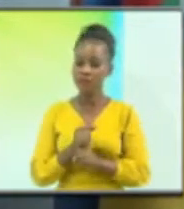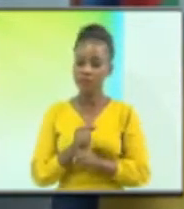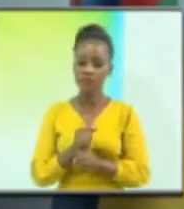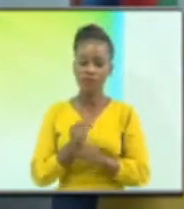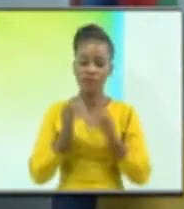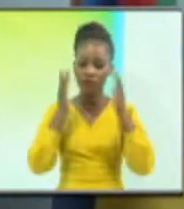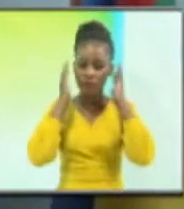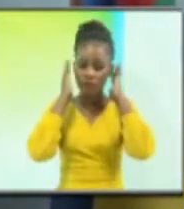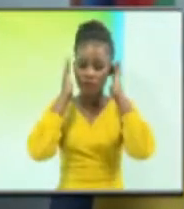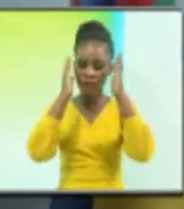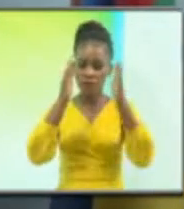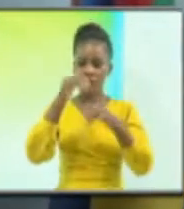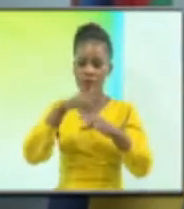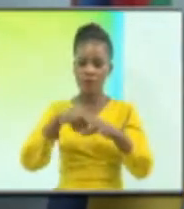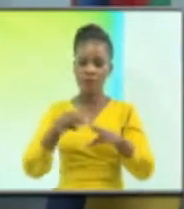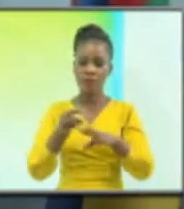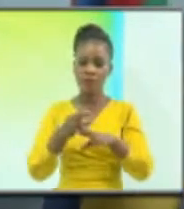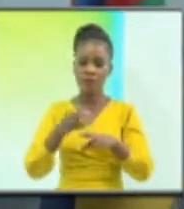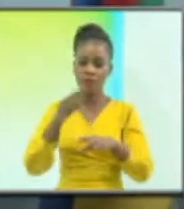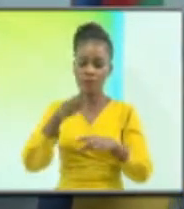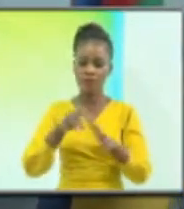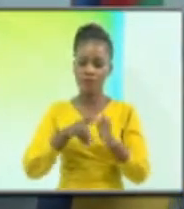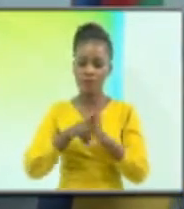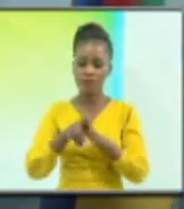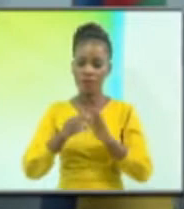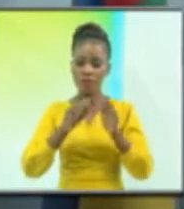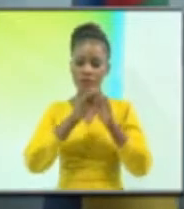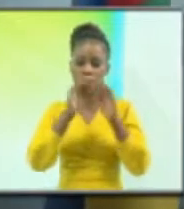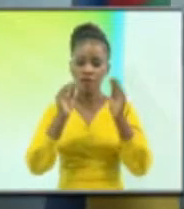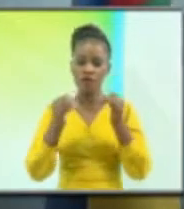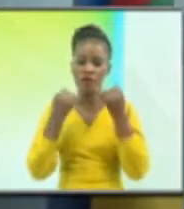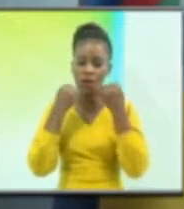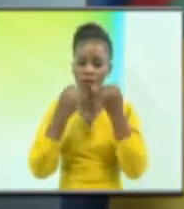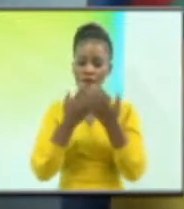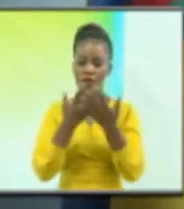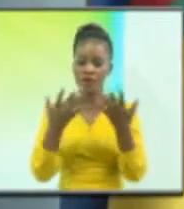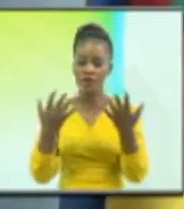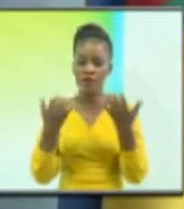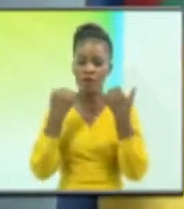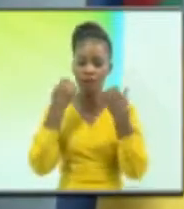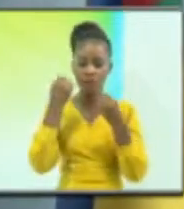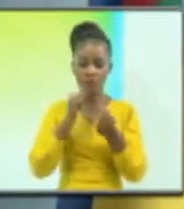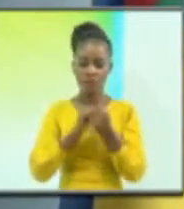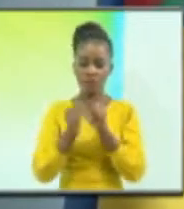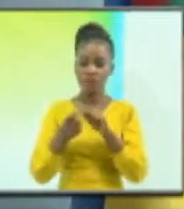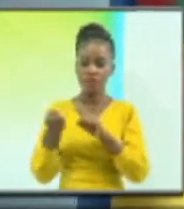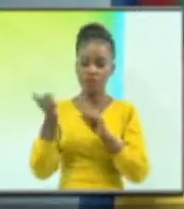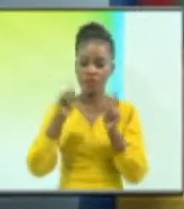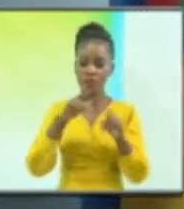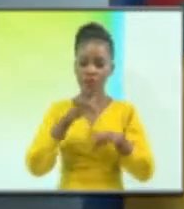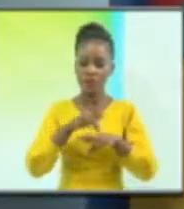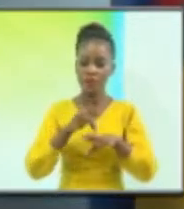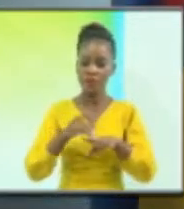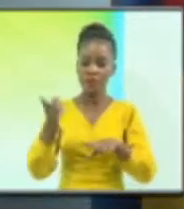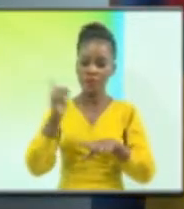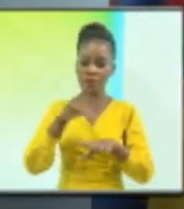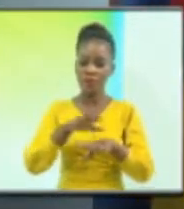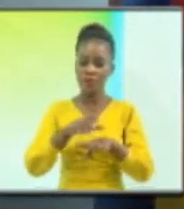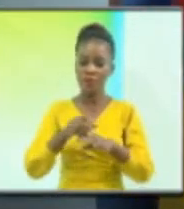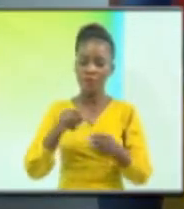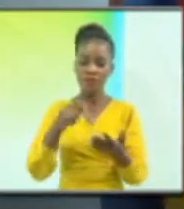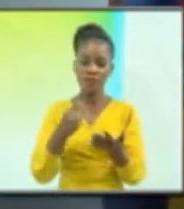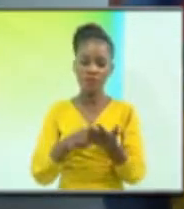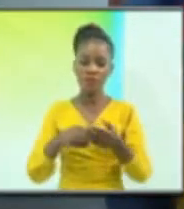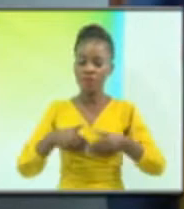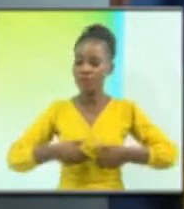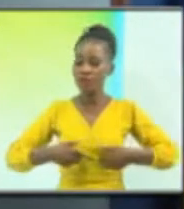and interventions, the ministry has developed and designed a number of them, which are aimed at empowering the youth and ensuring